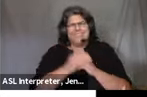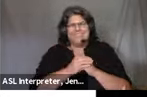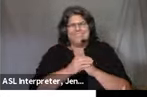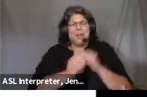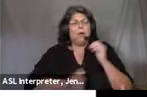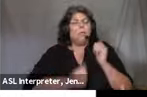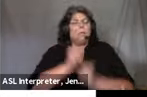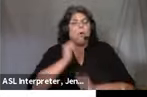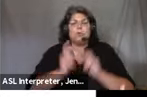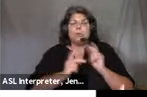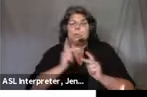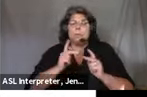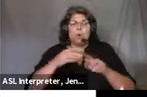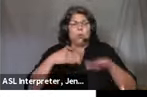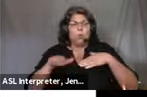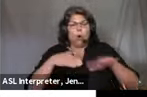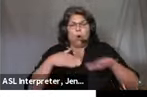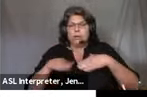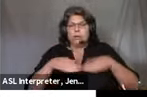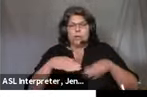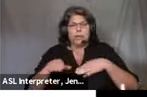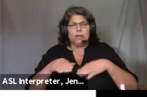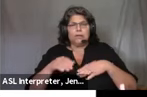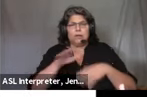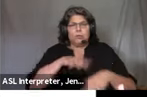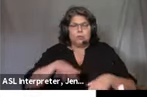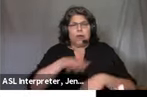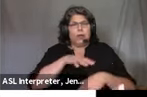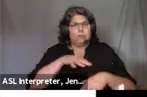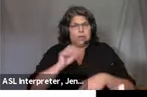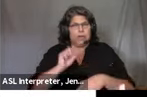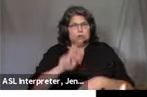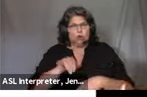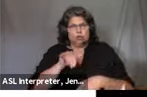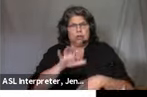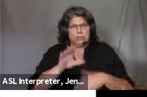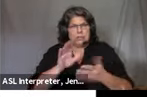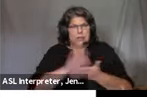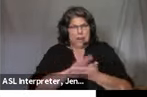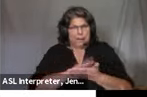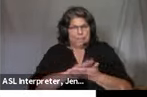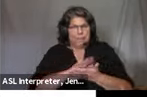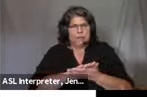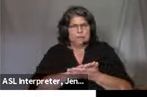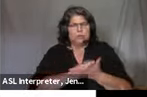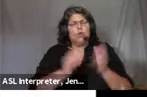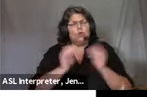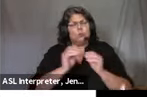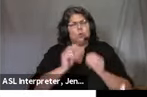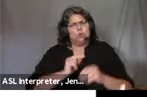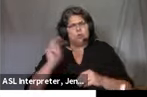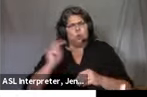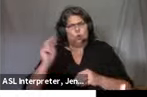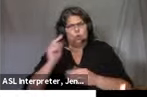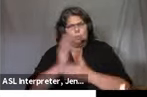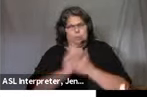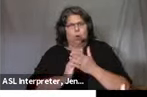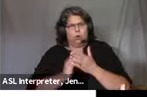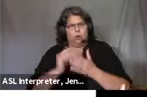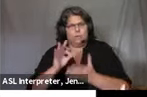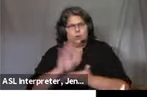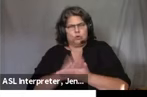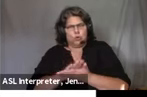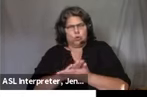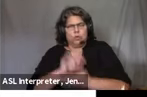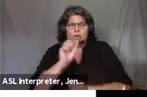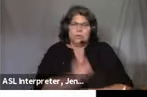of the pedestrian activity on the SRJC campus is concentrated on the northern part of the campus. The southern part is